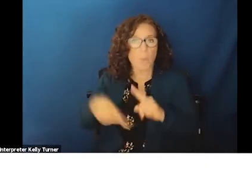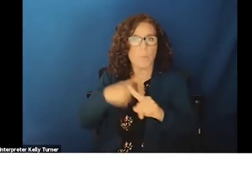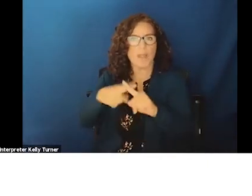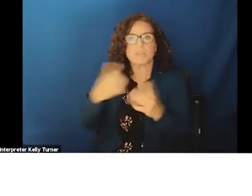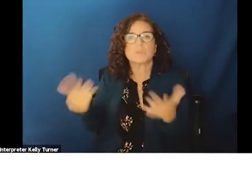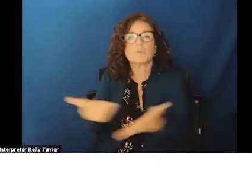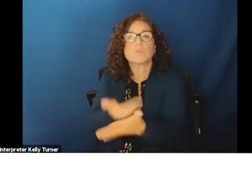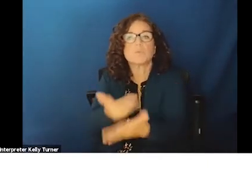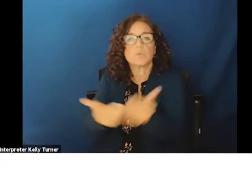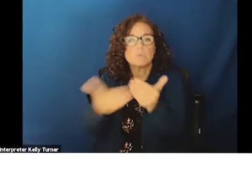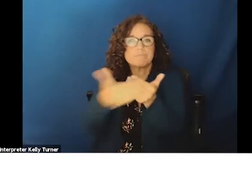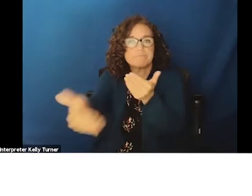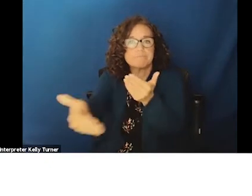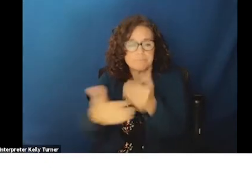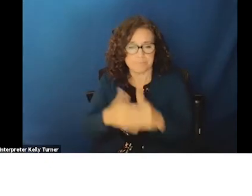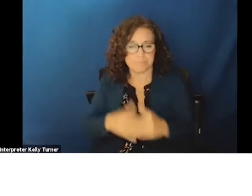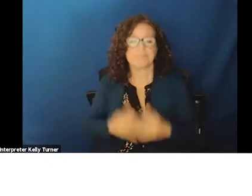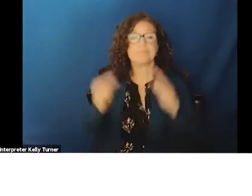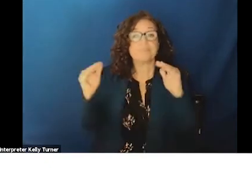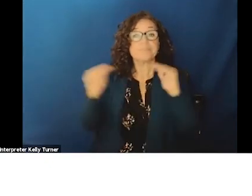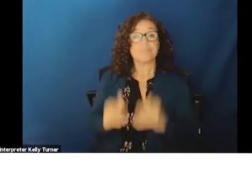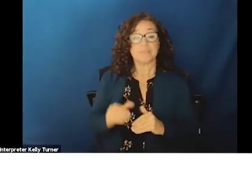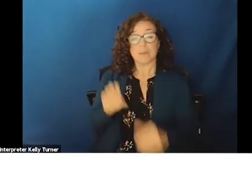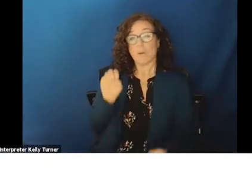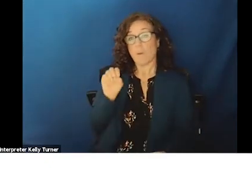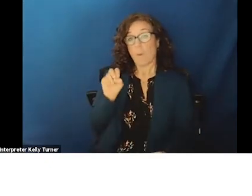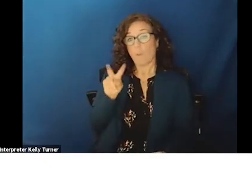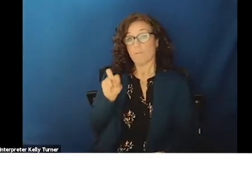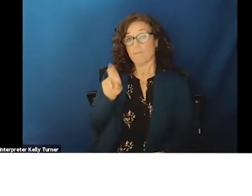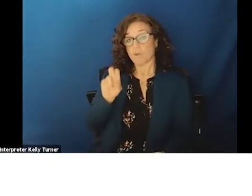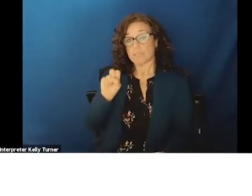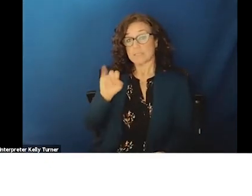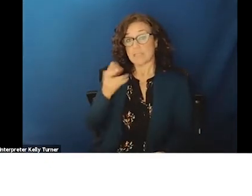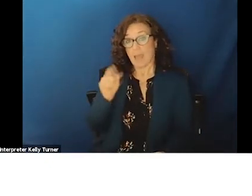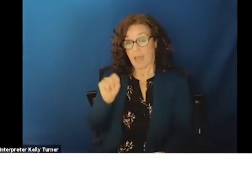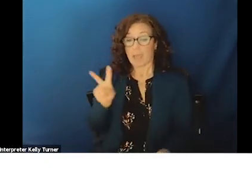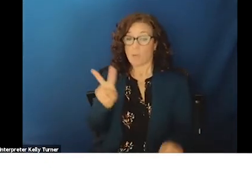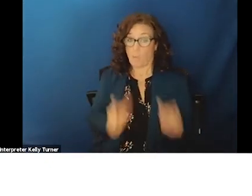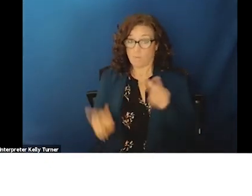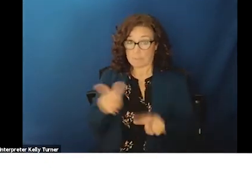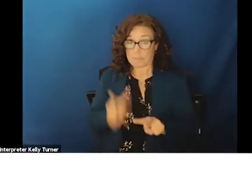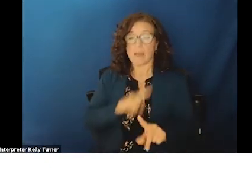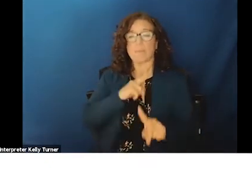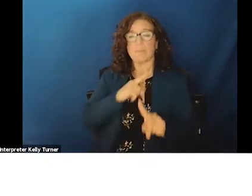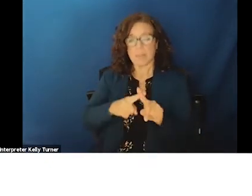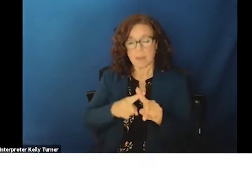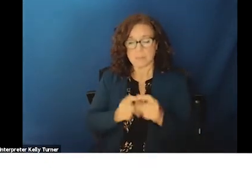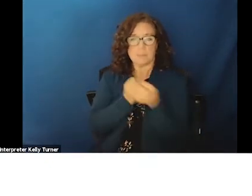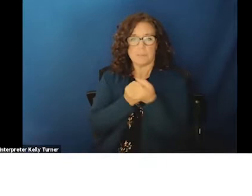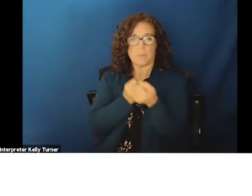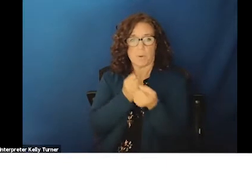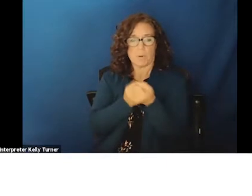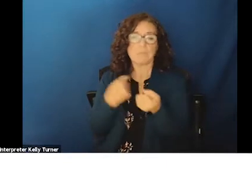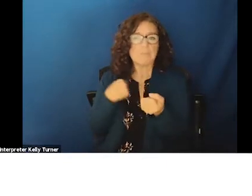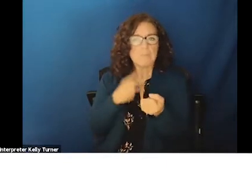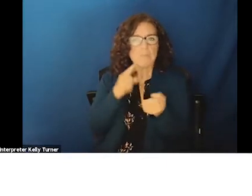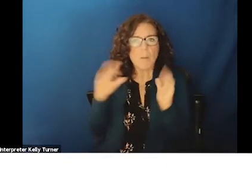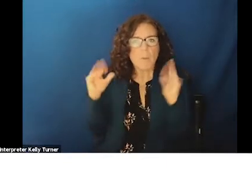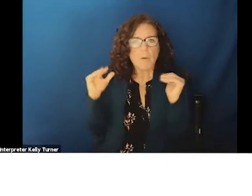and support. And we are certain that the state of California and our local public health department will continue to provide us